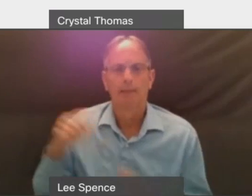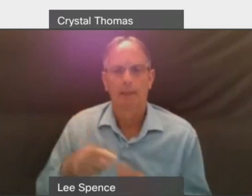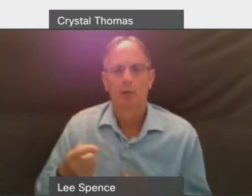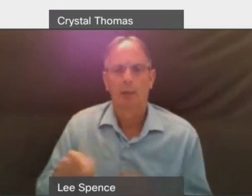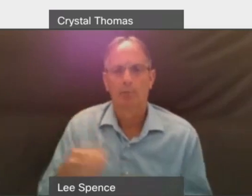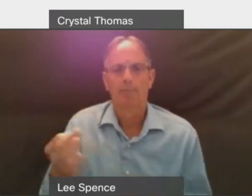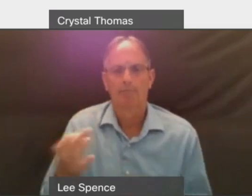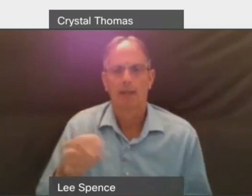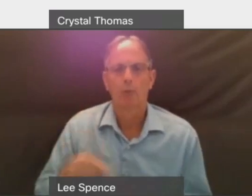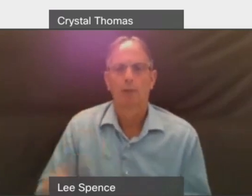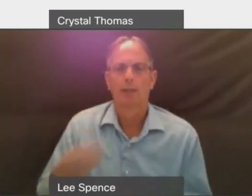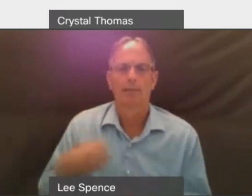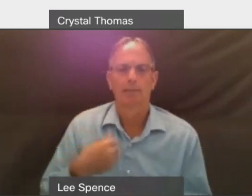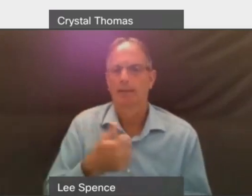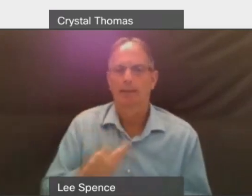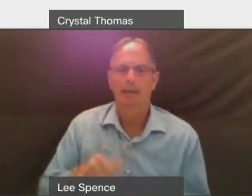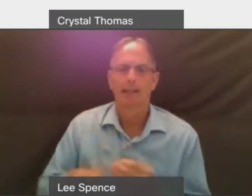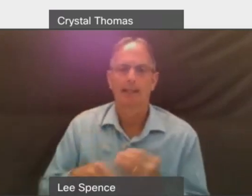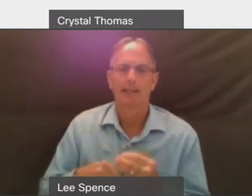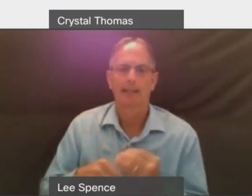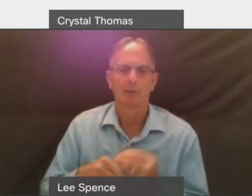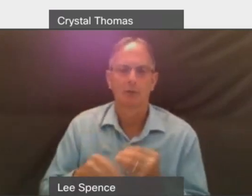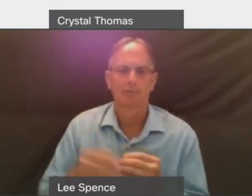any additional input that we could consider.